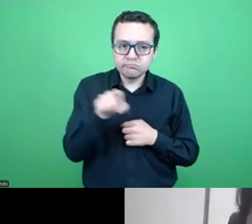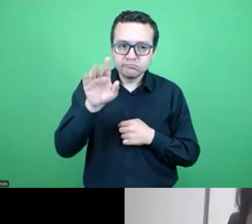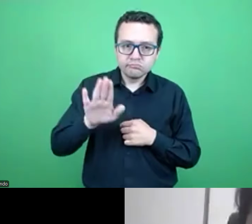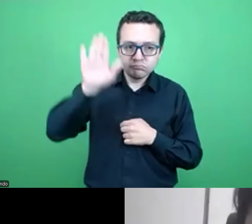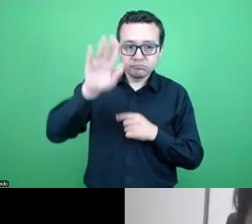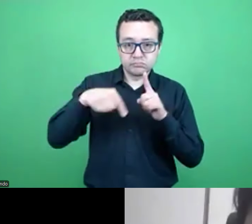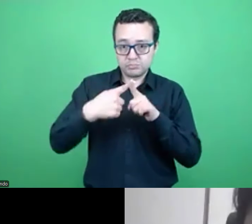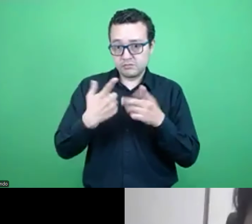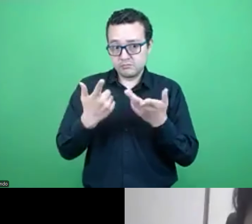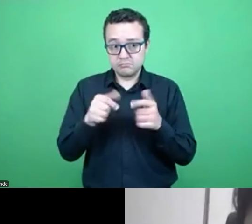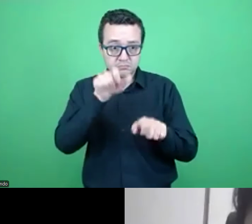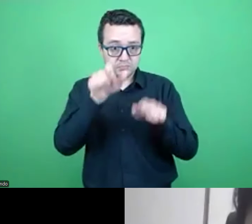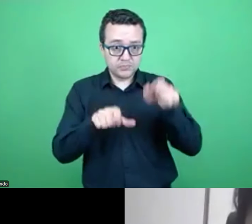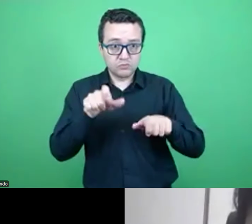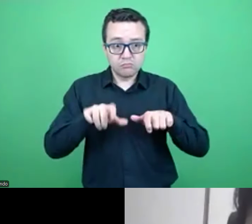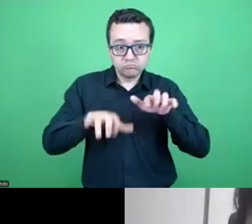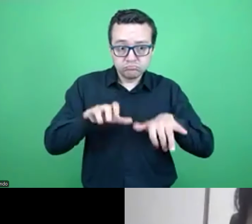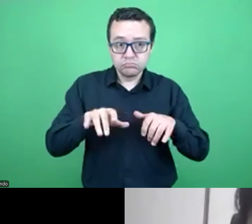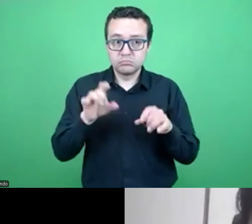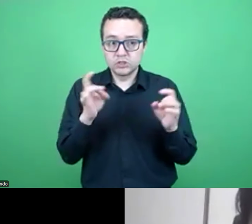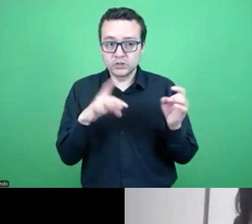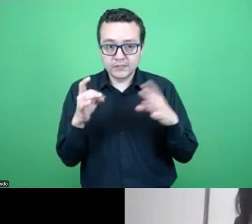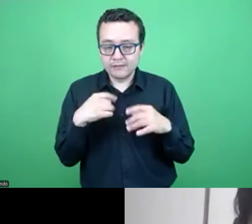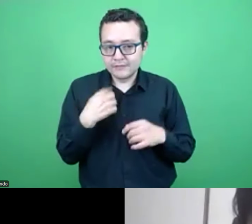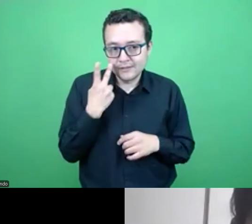if someone wants to raise their hands.